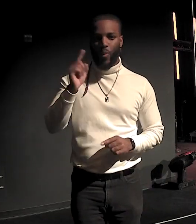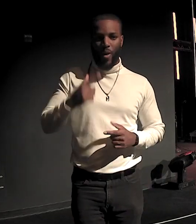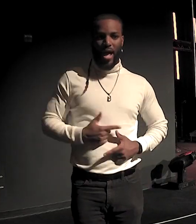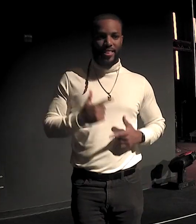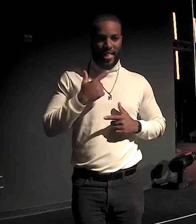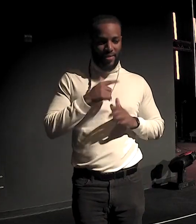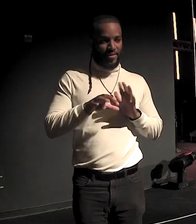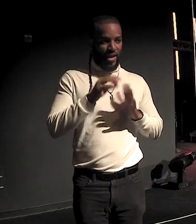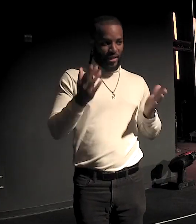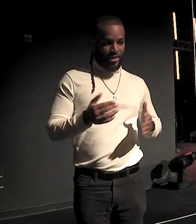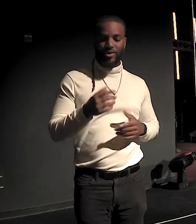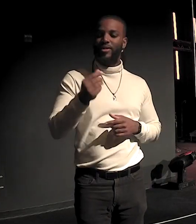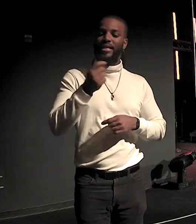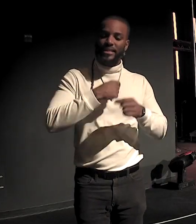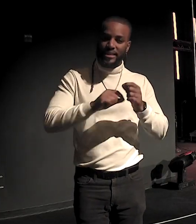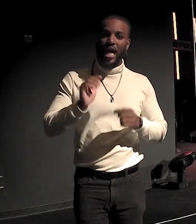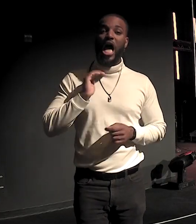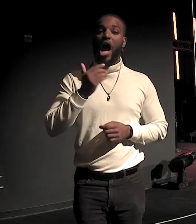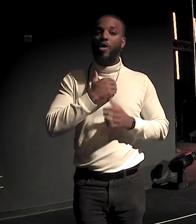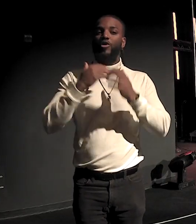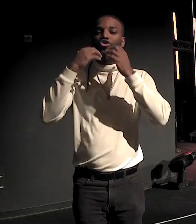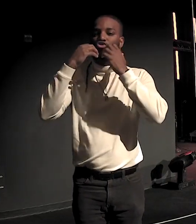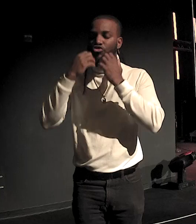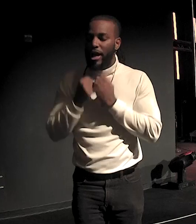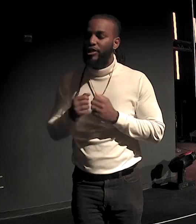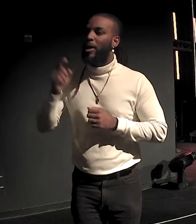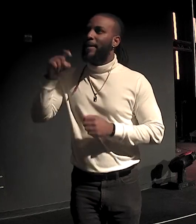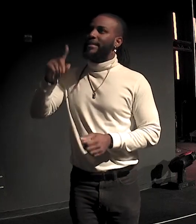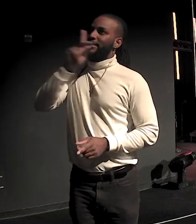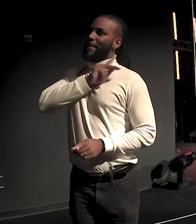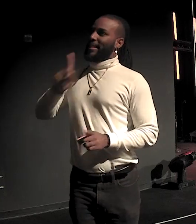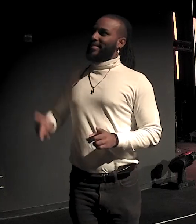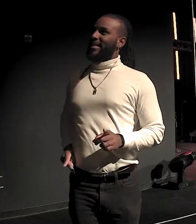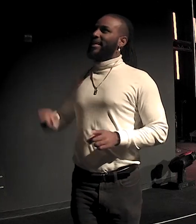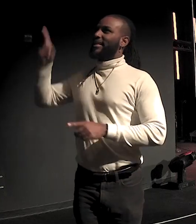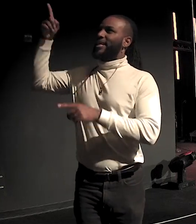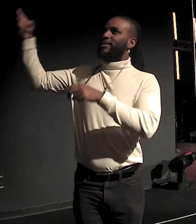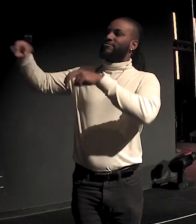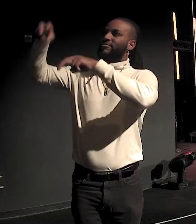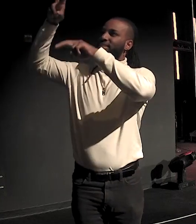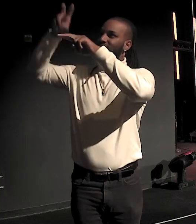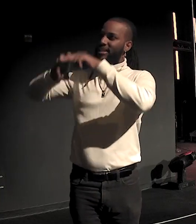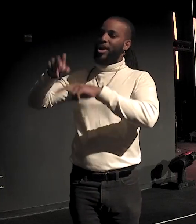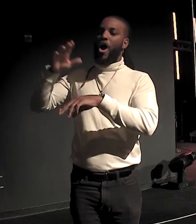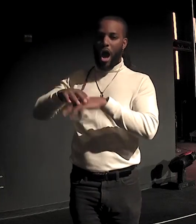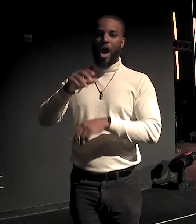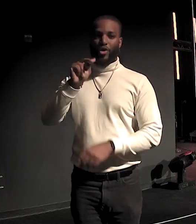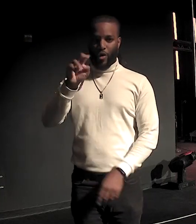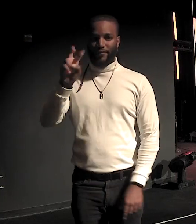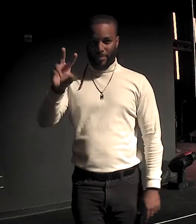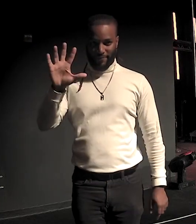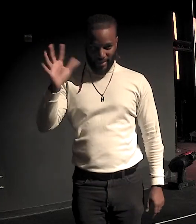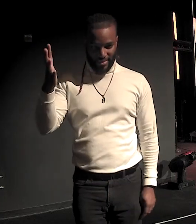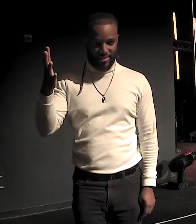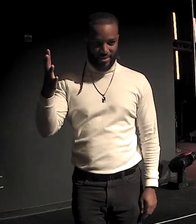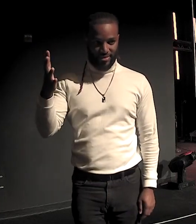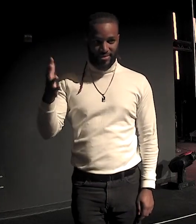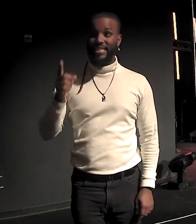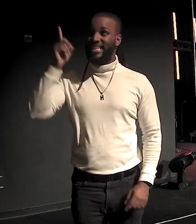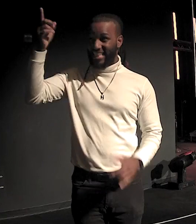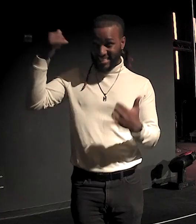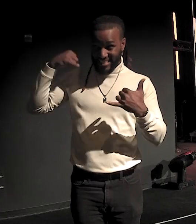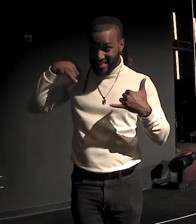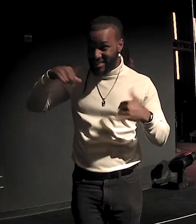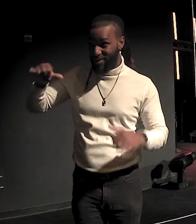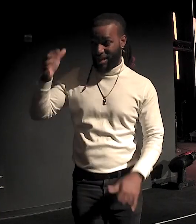is found. Instead, our treasure must be the king who is seated on the throne on November 5th. Because he is still going to be